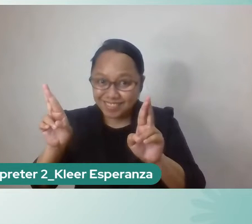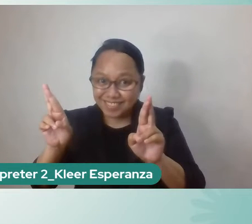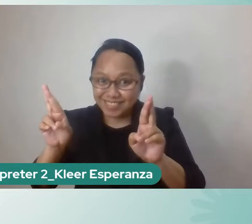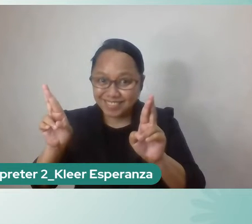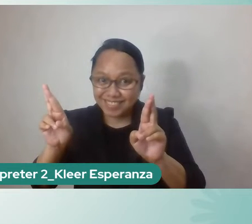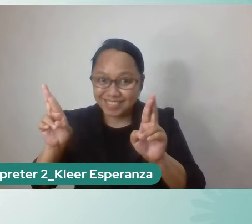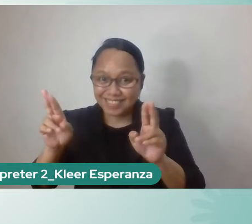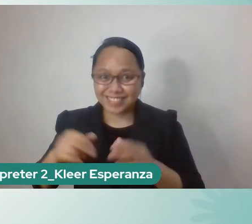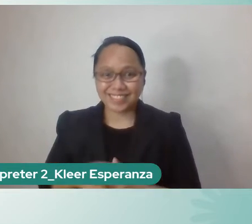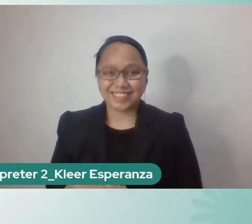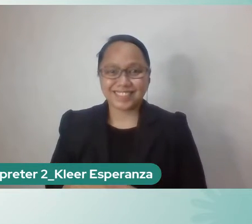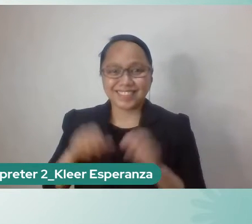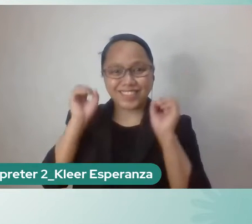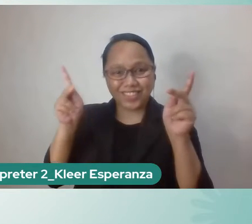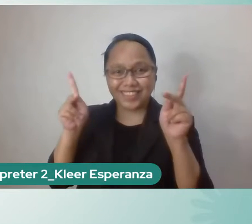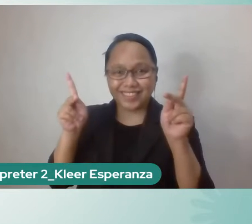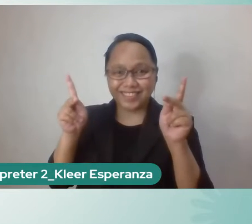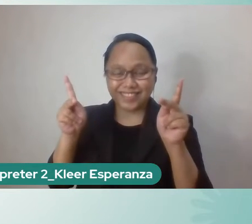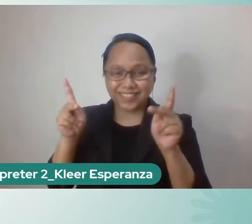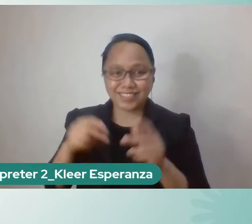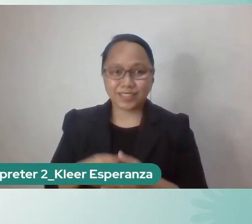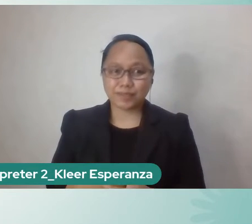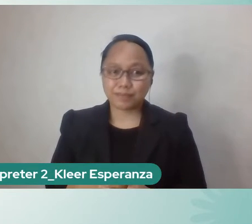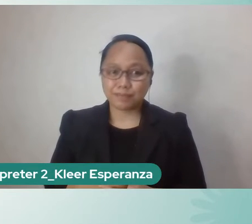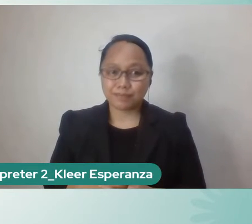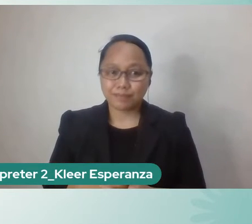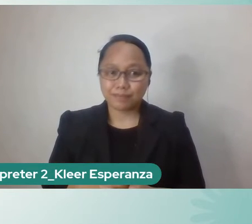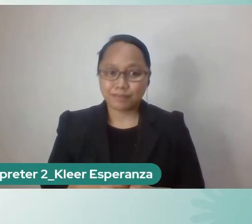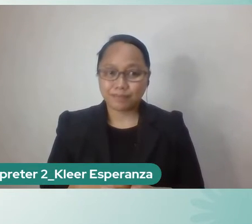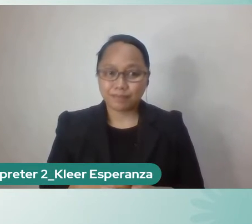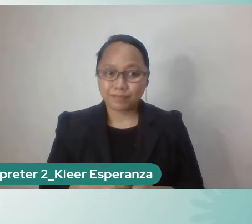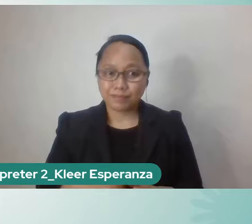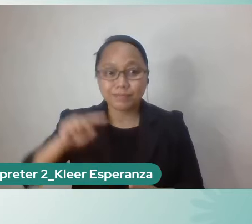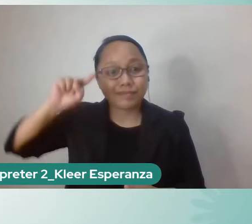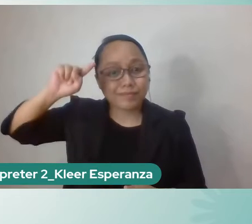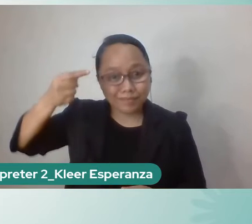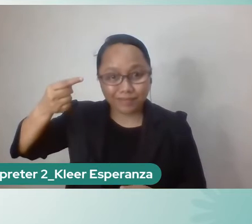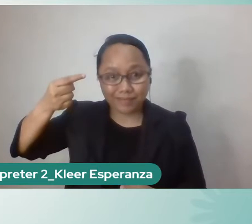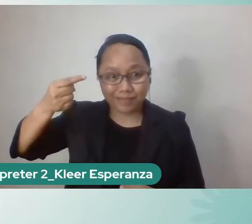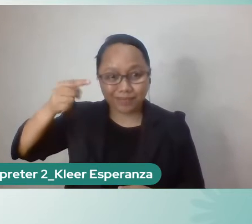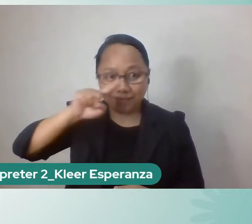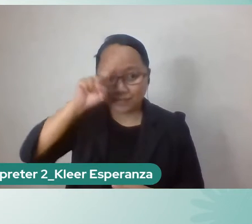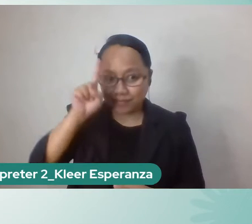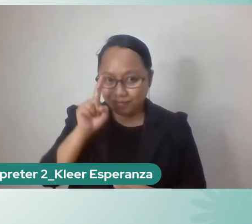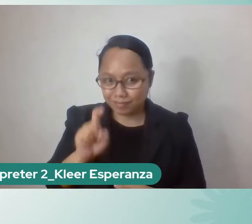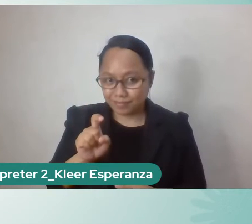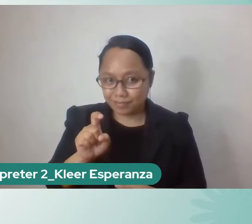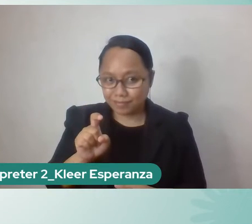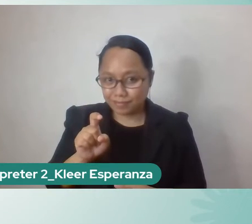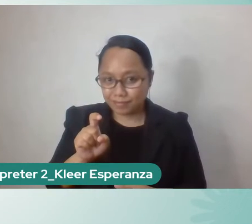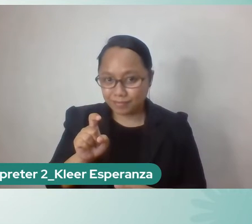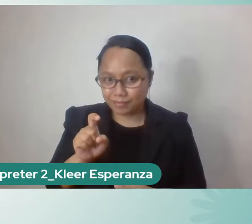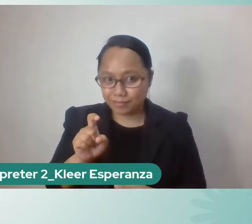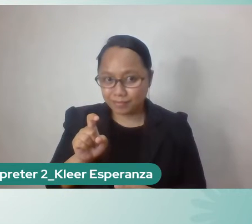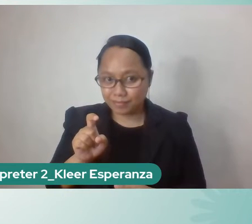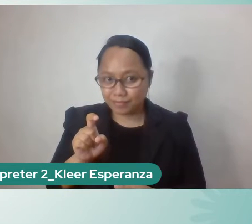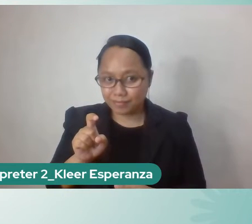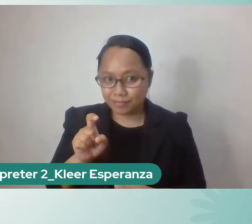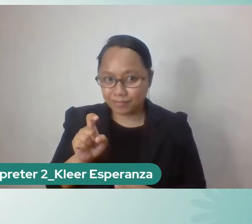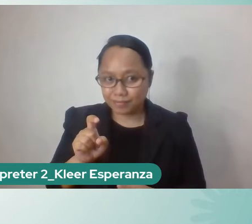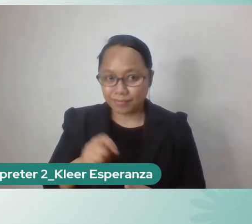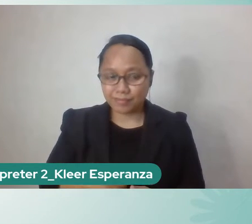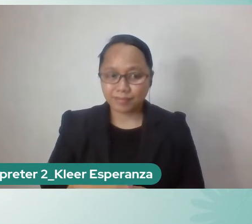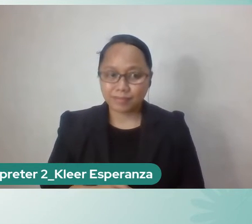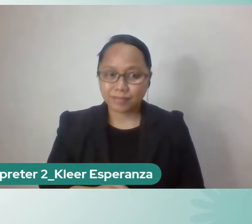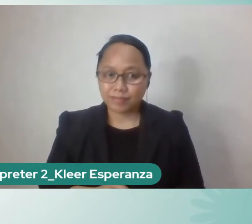Okay, so what does 90-70-90 stand for? Winners will be announced